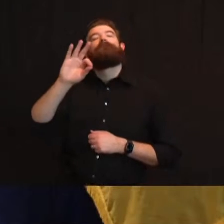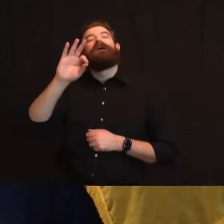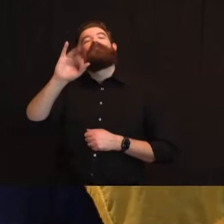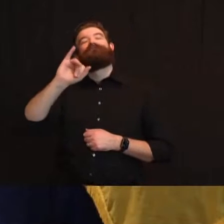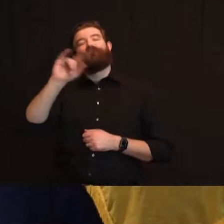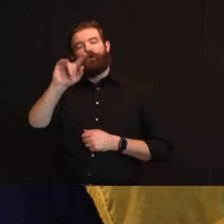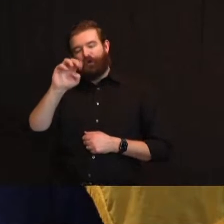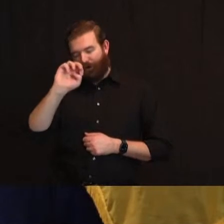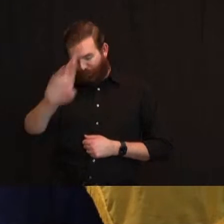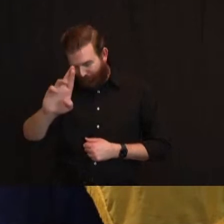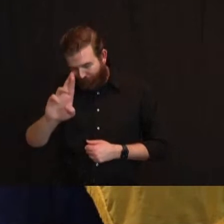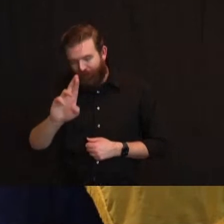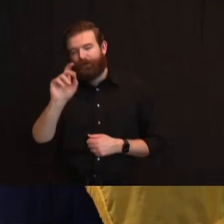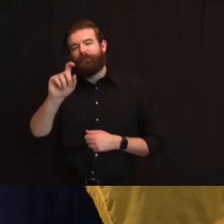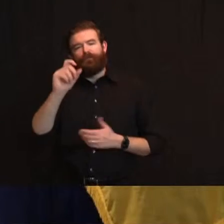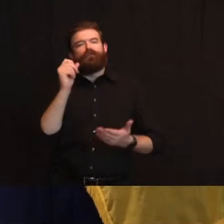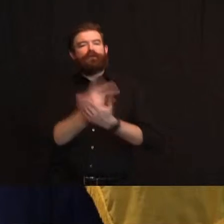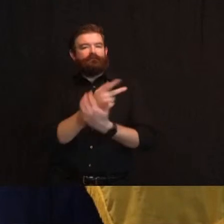Thanksgiving holiday?